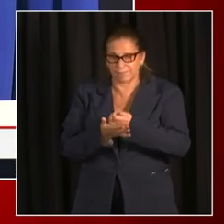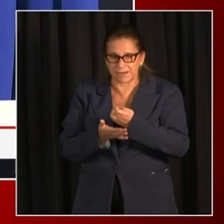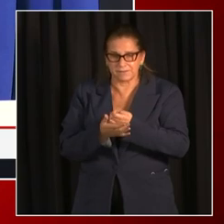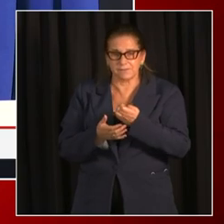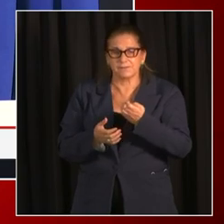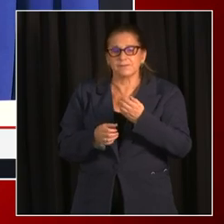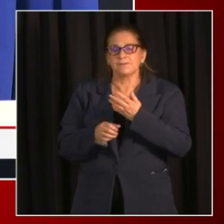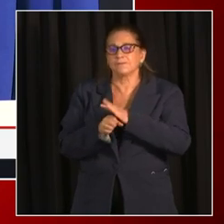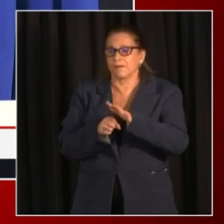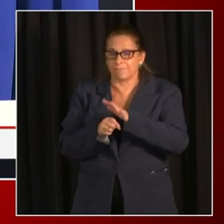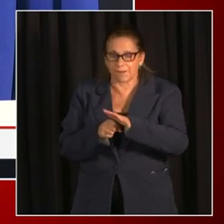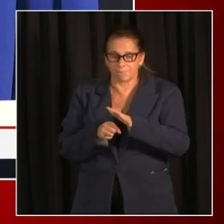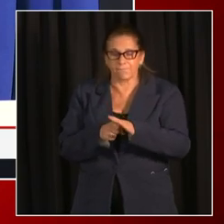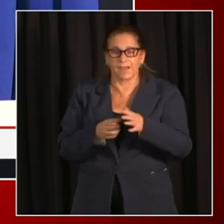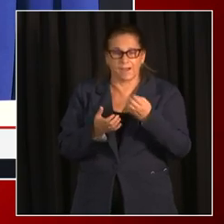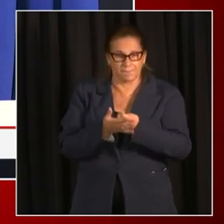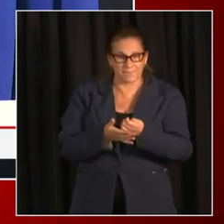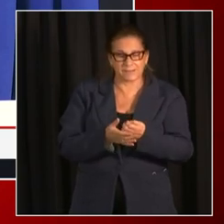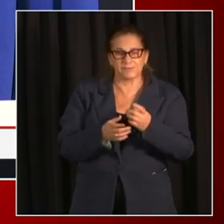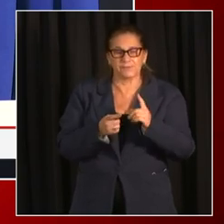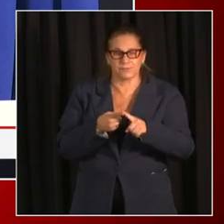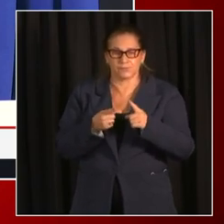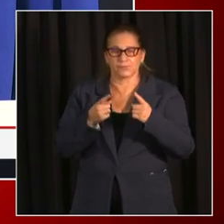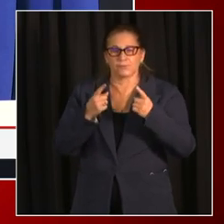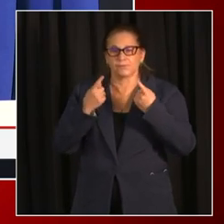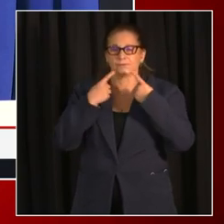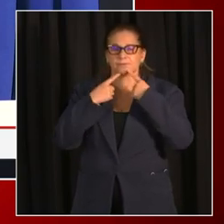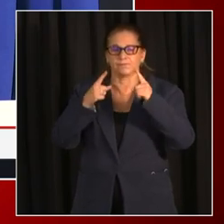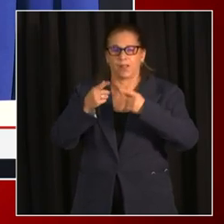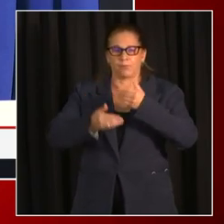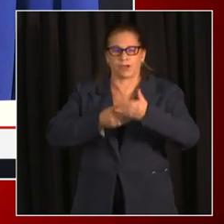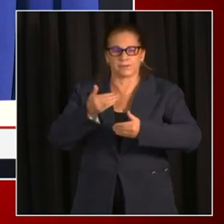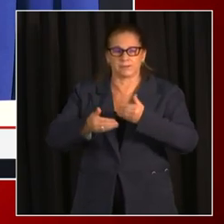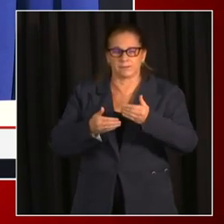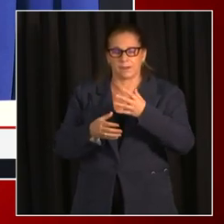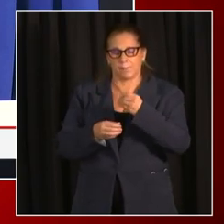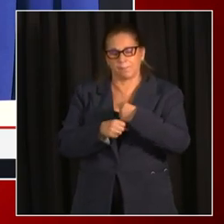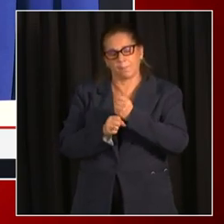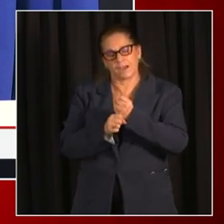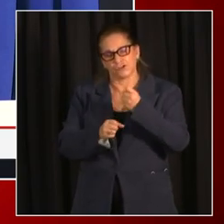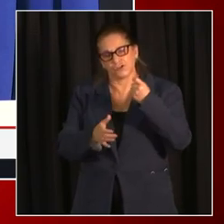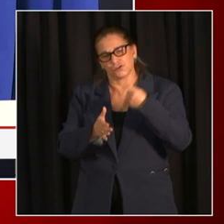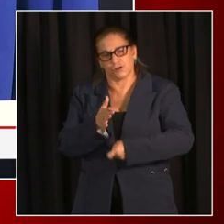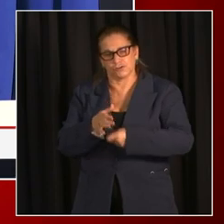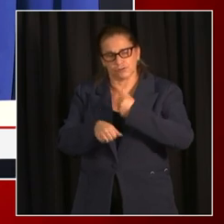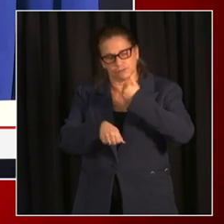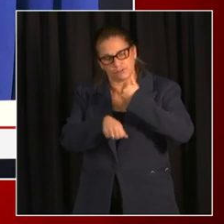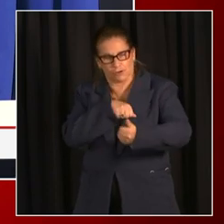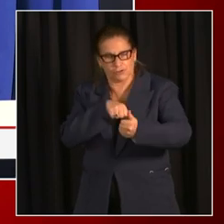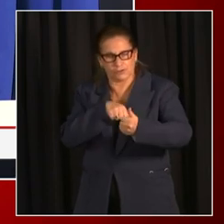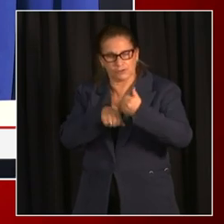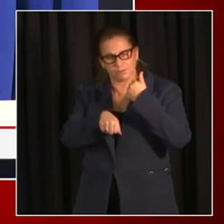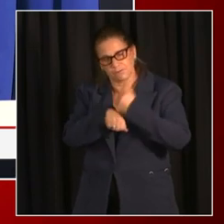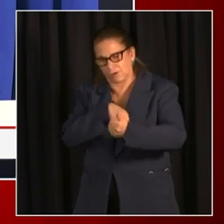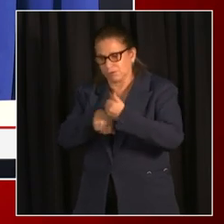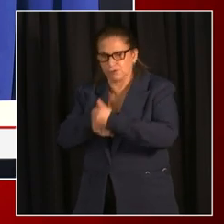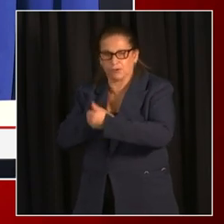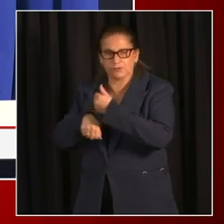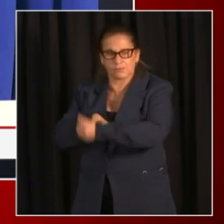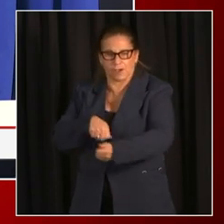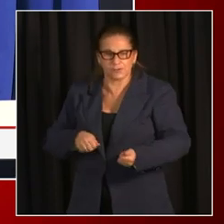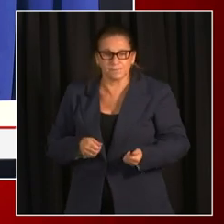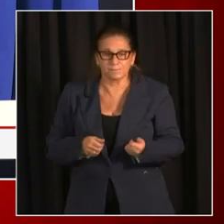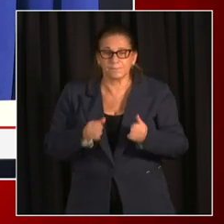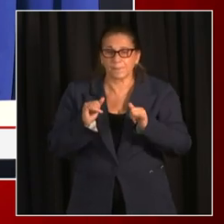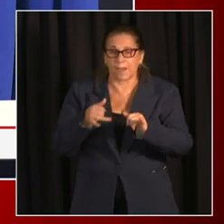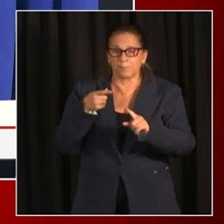after-action evidence to be able to more successfully pursue charges. So as the process of that investigation concludes, after